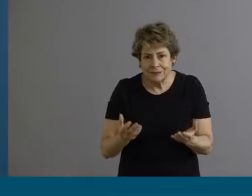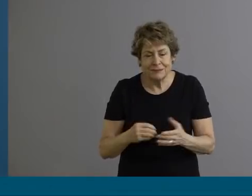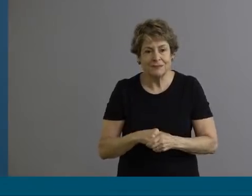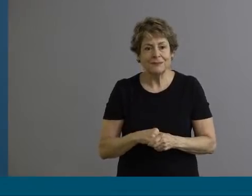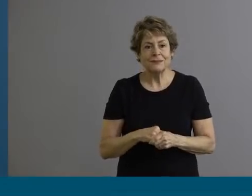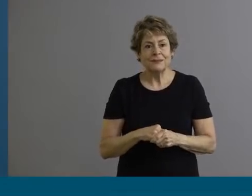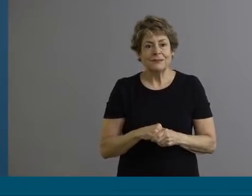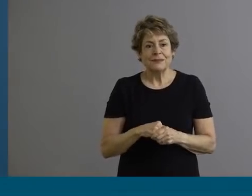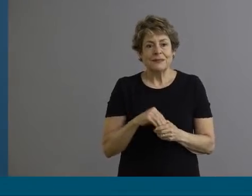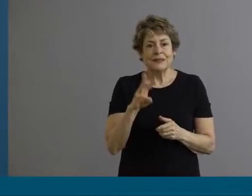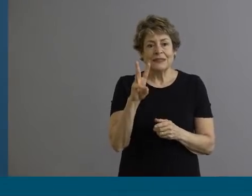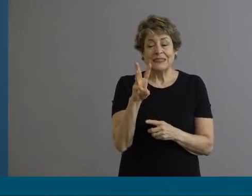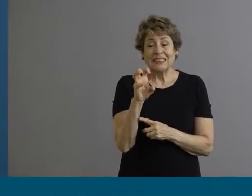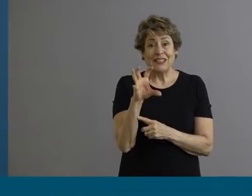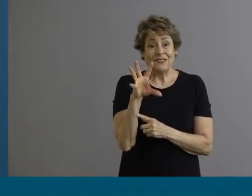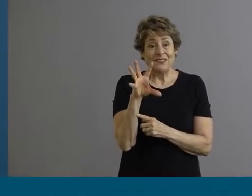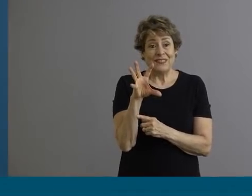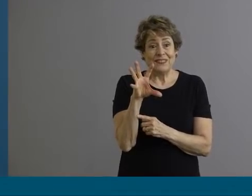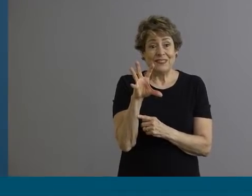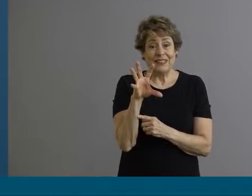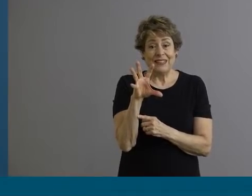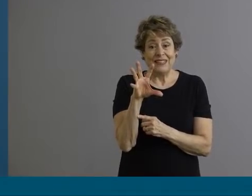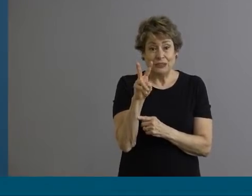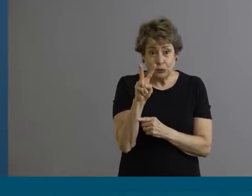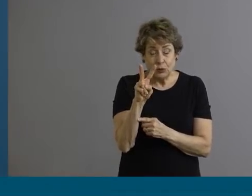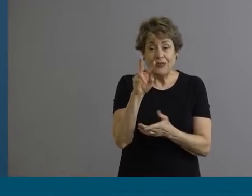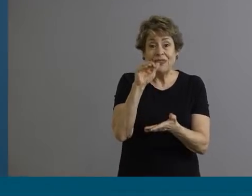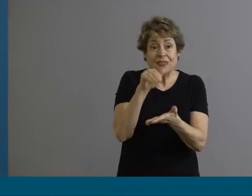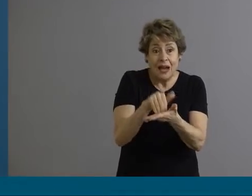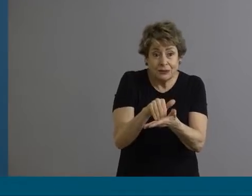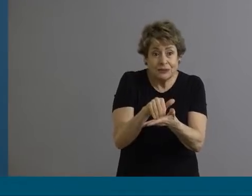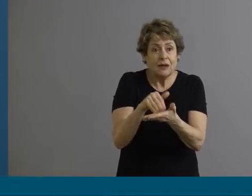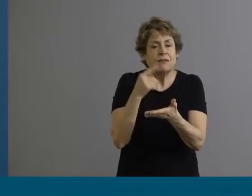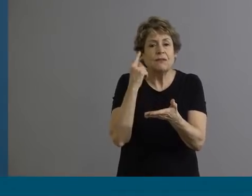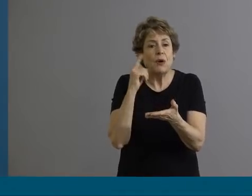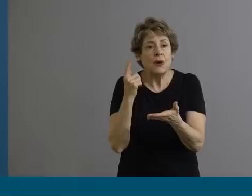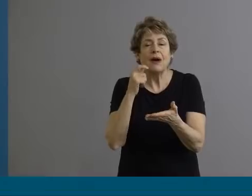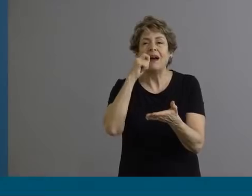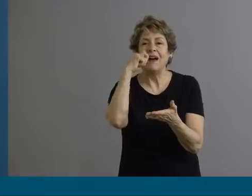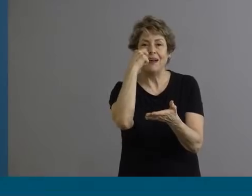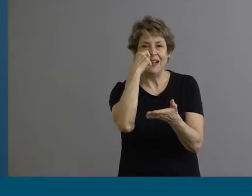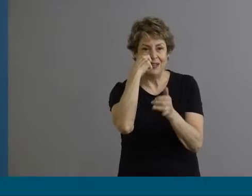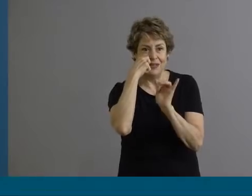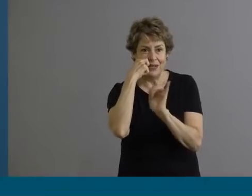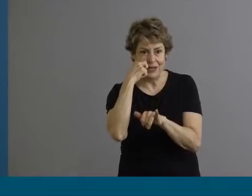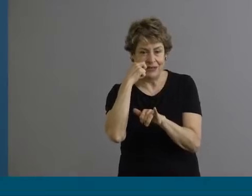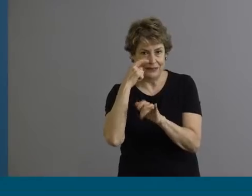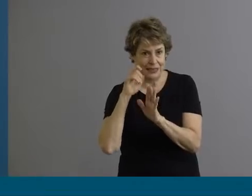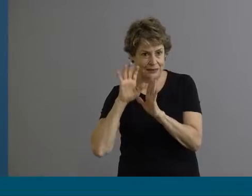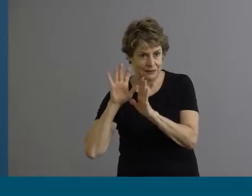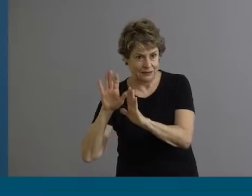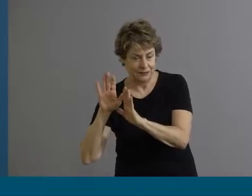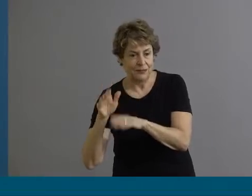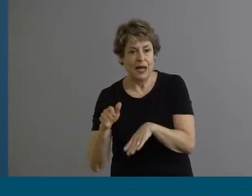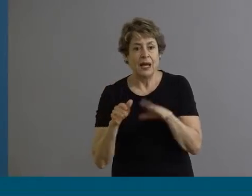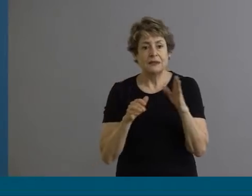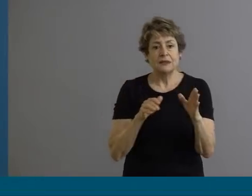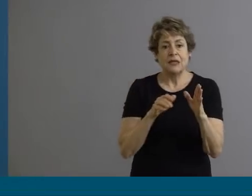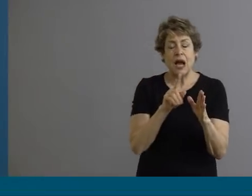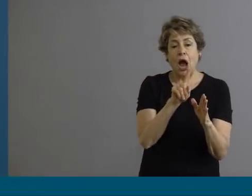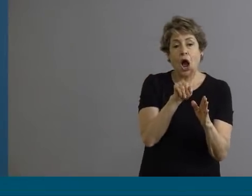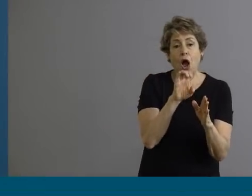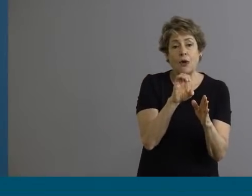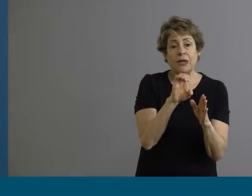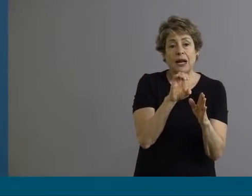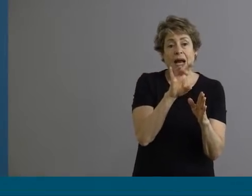418,000 in terms of diagnostic, and 188,000 plus in terms of serology. I think everyone's become familiar with